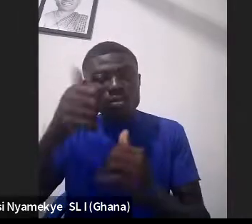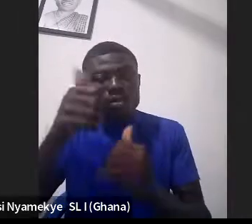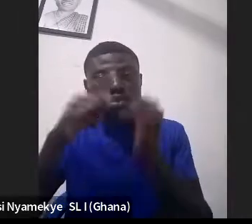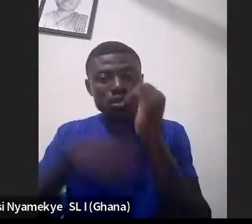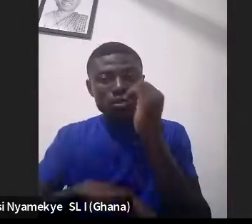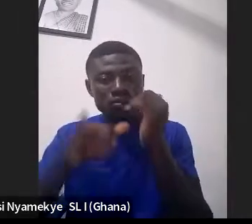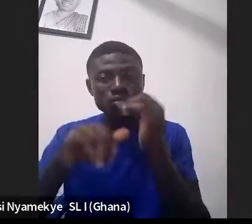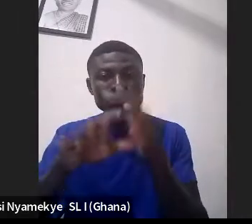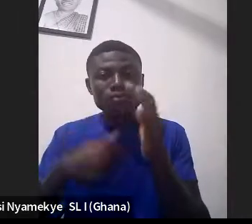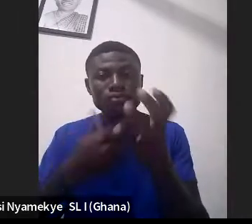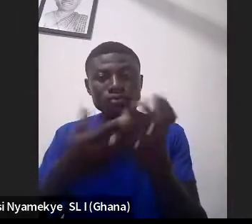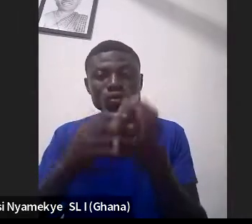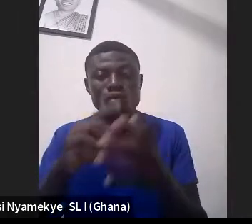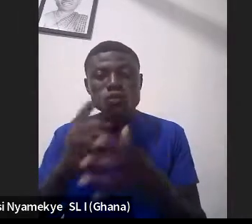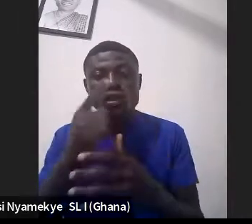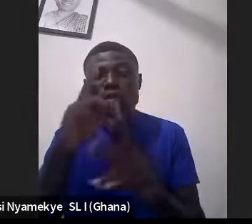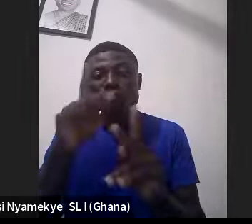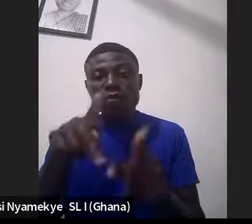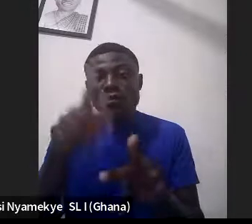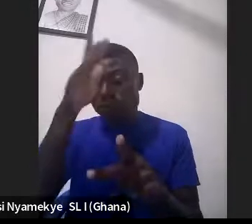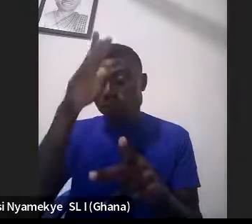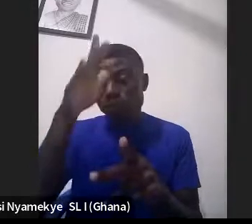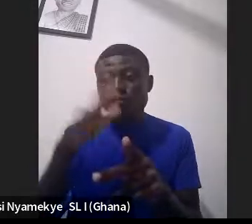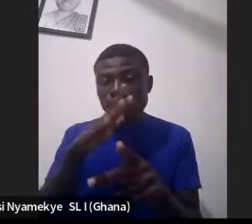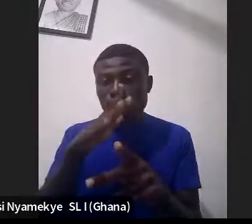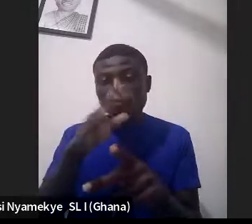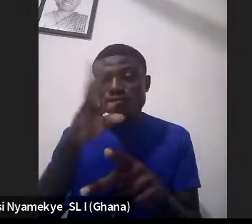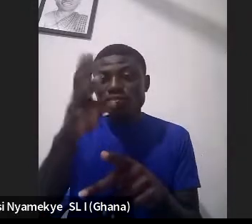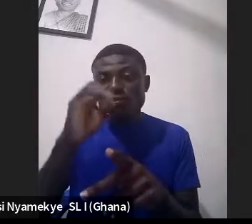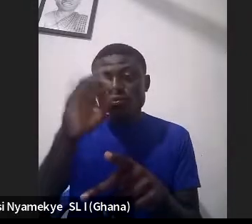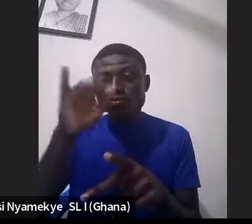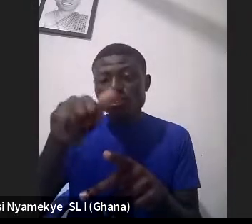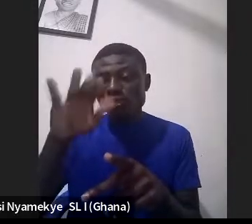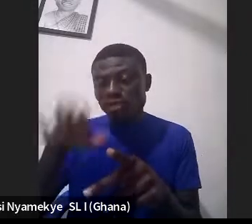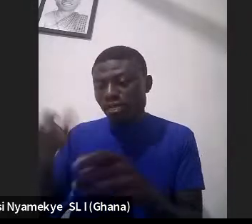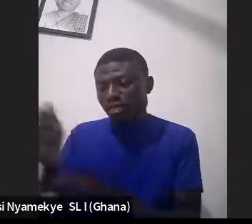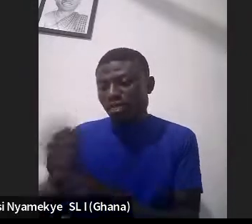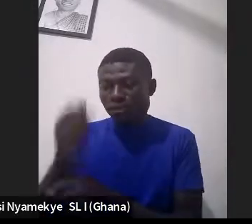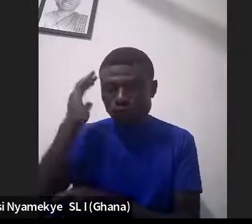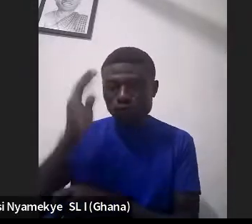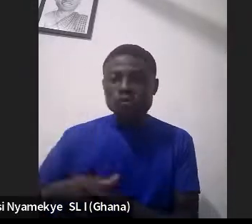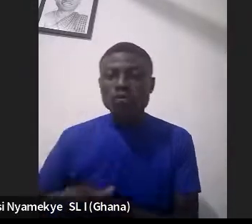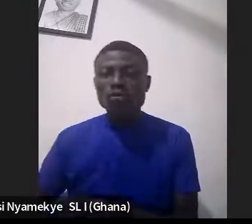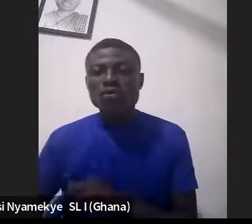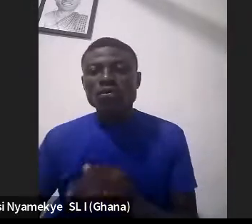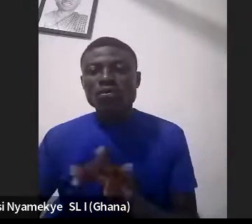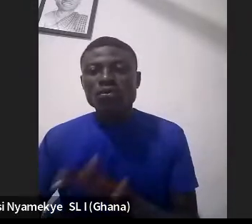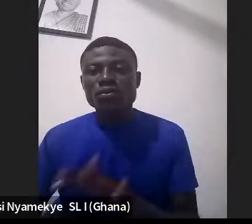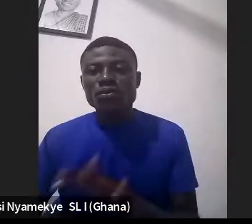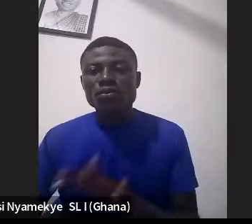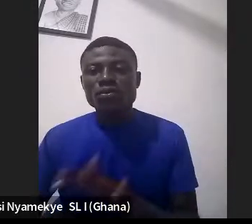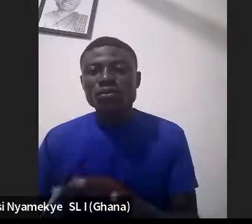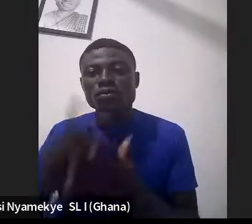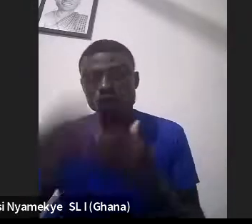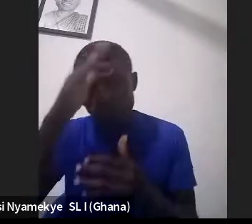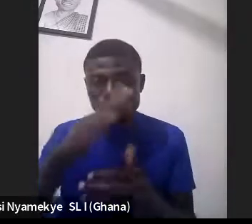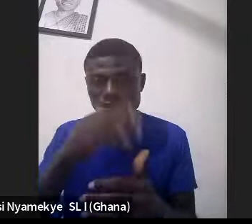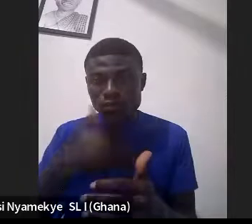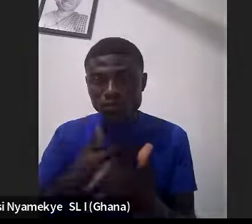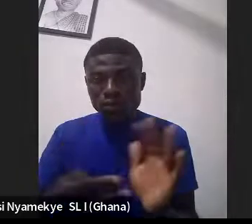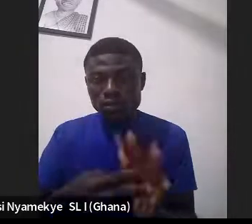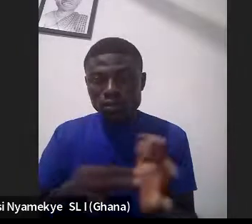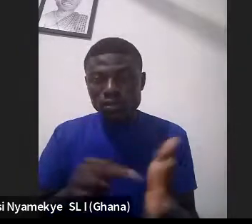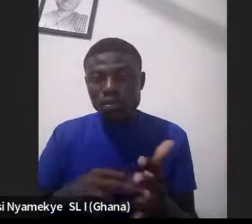parent has it, that there's a 40 to 60% chance that the child will have it. If both parents have it, I've seen that